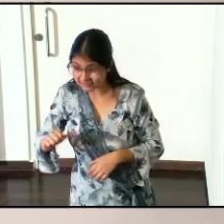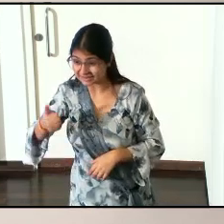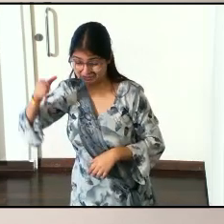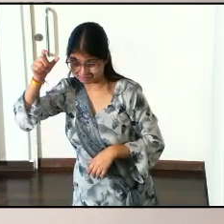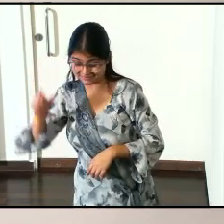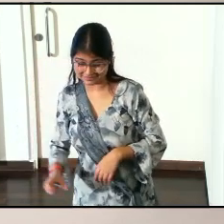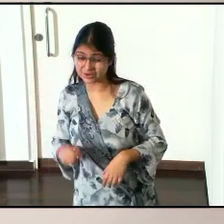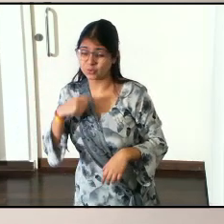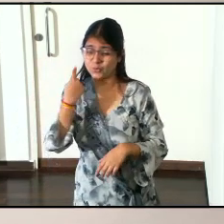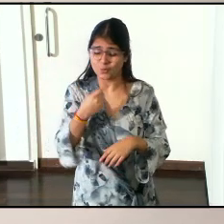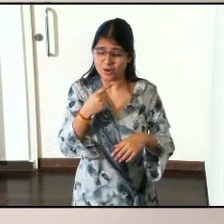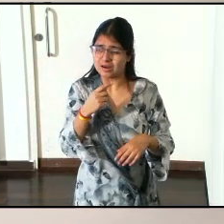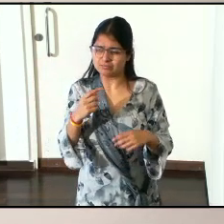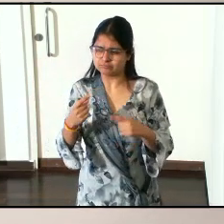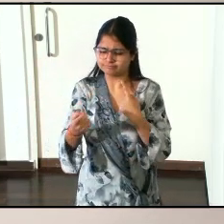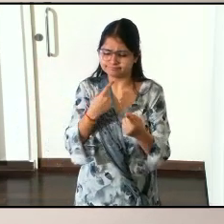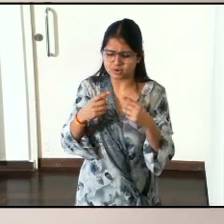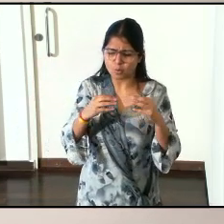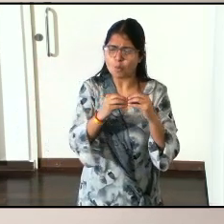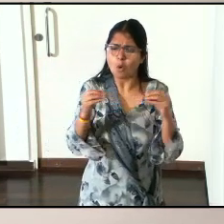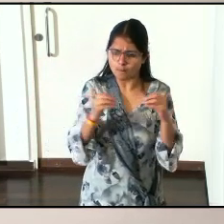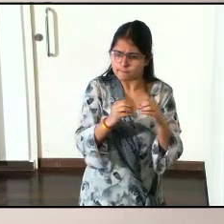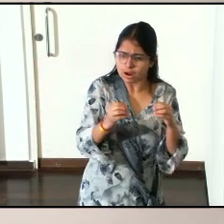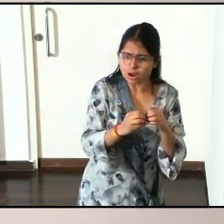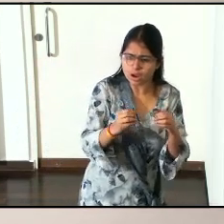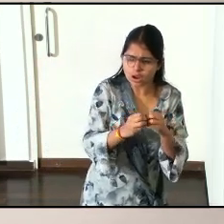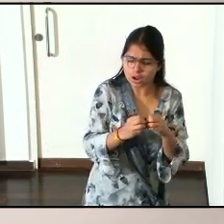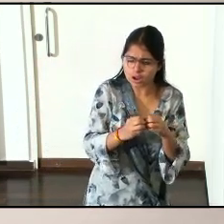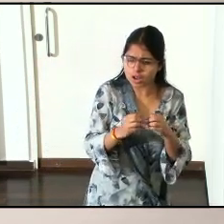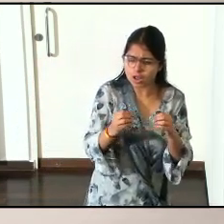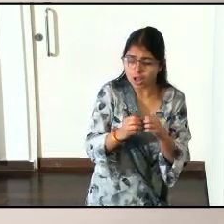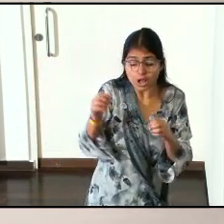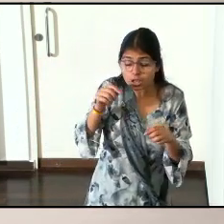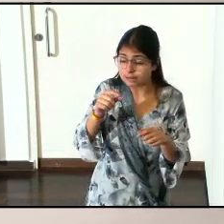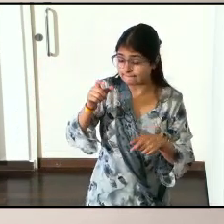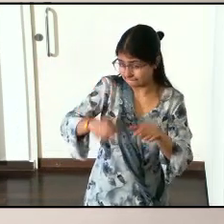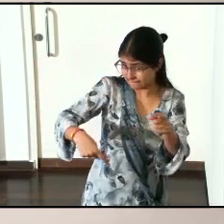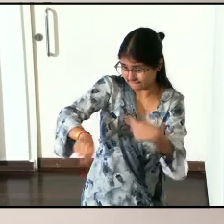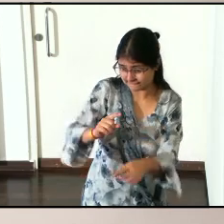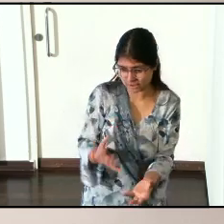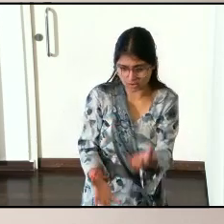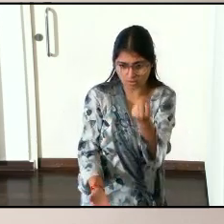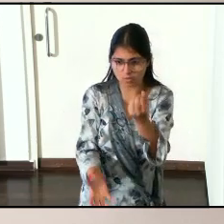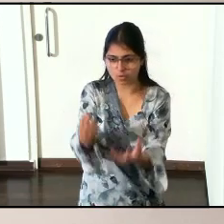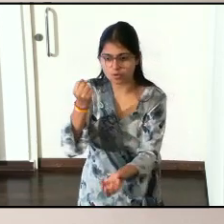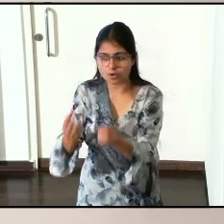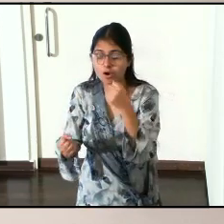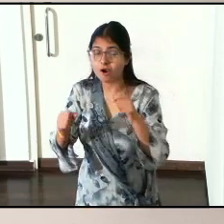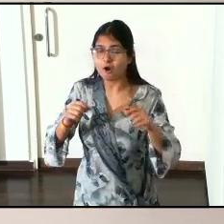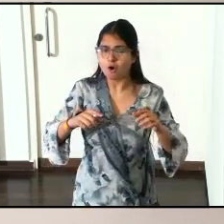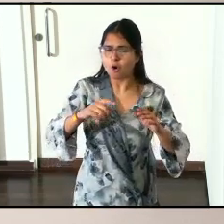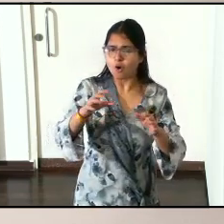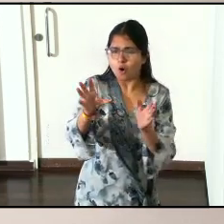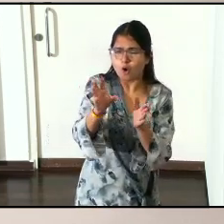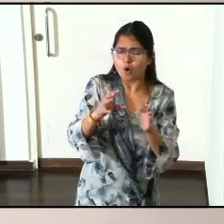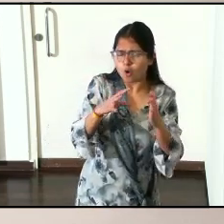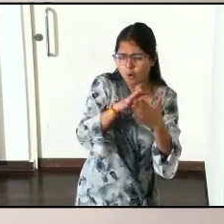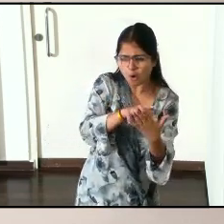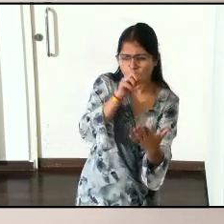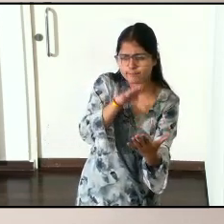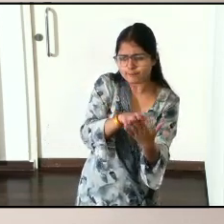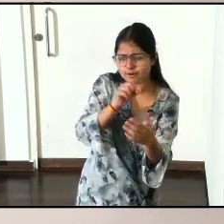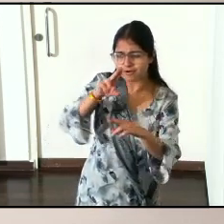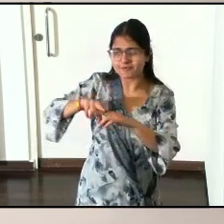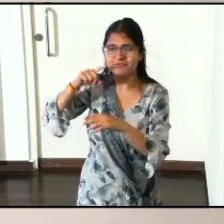Bombay. To be, they had found a copy of the Fire poster, and they took